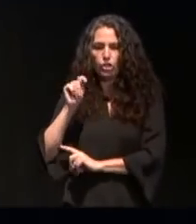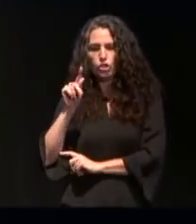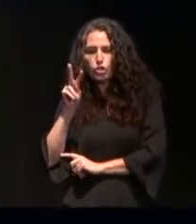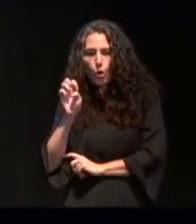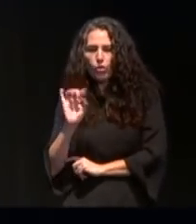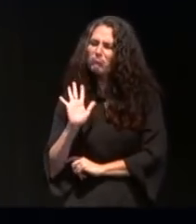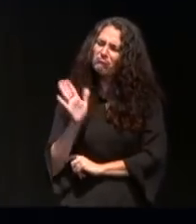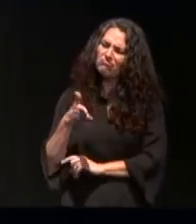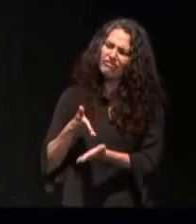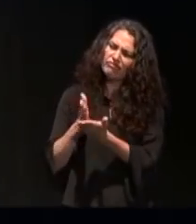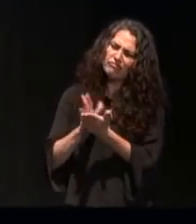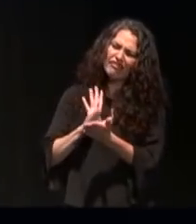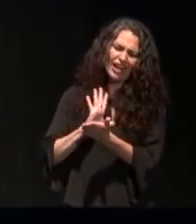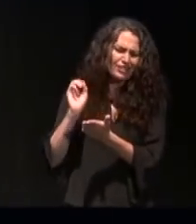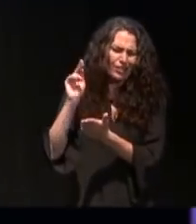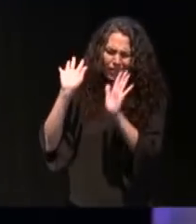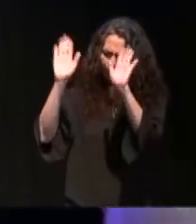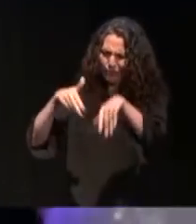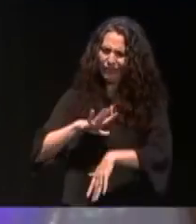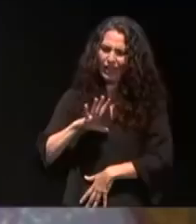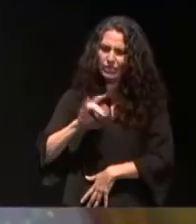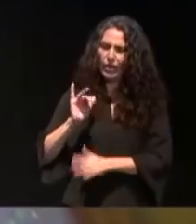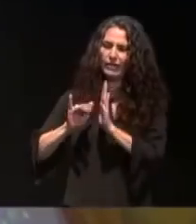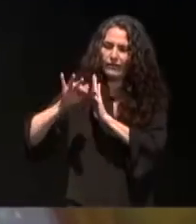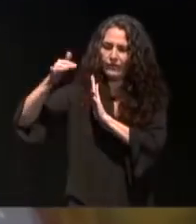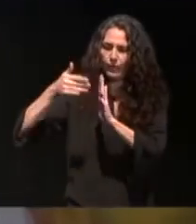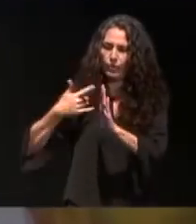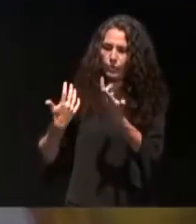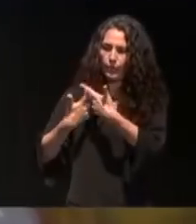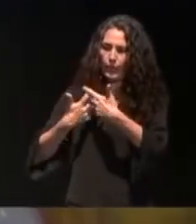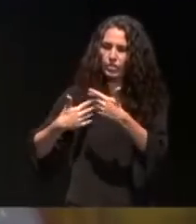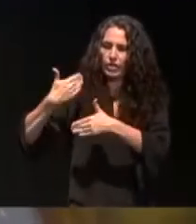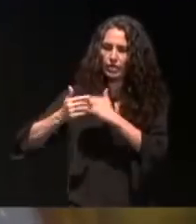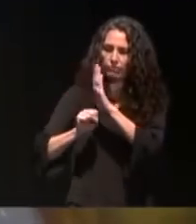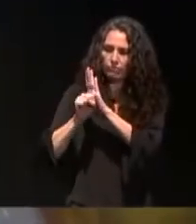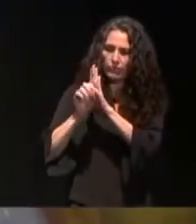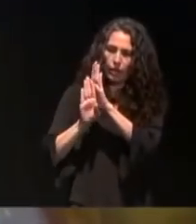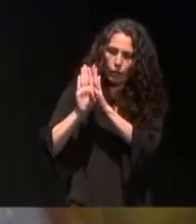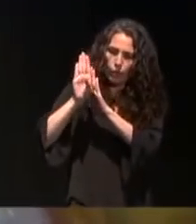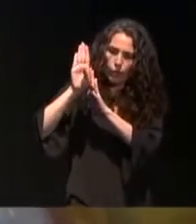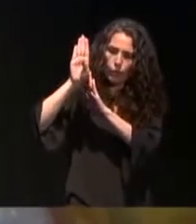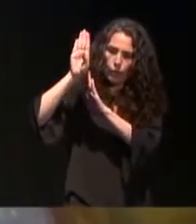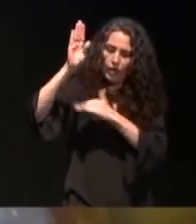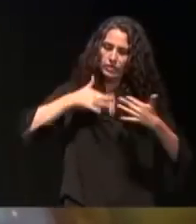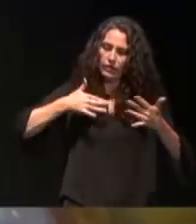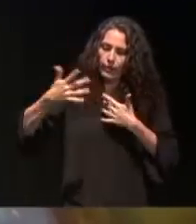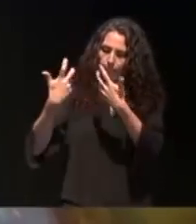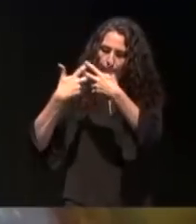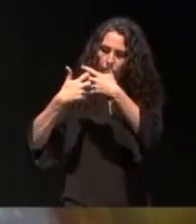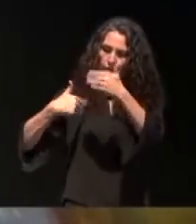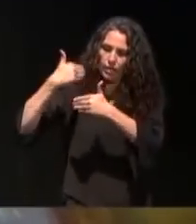be all right, it's all right, it's going to be all right. So what happens? There becomes a vibrational match for the next stage of your unfolding. There becomes a vibrational